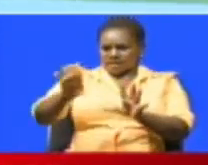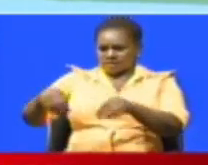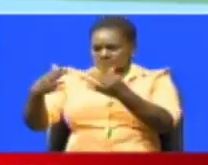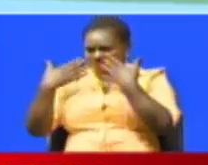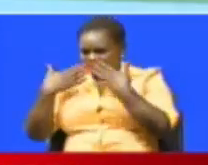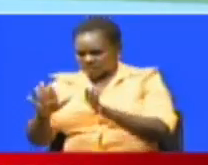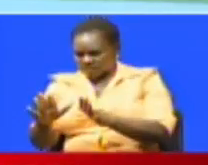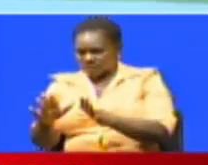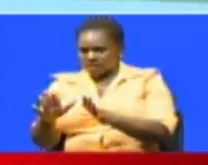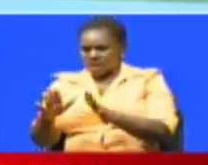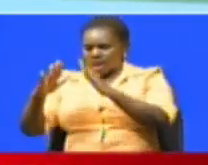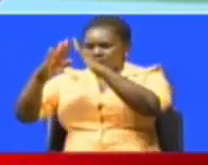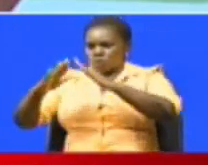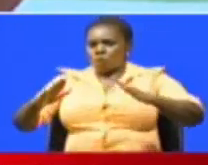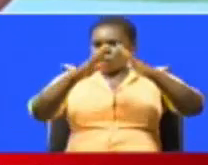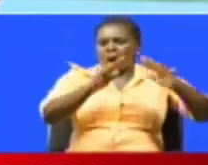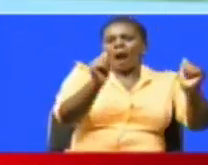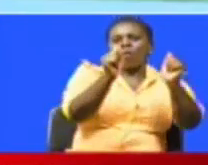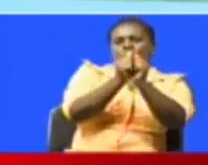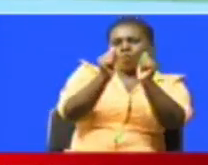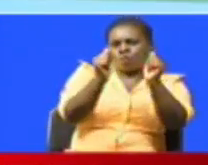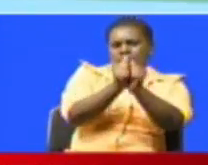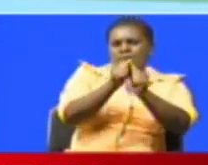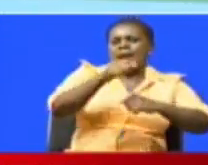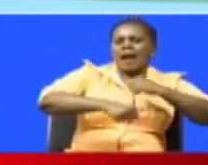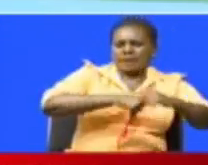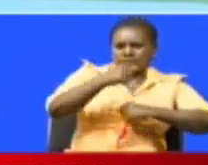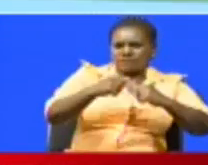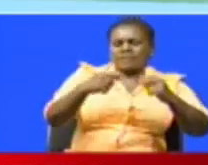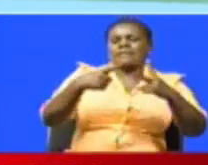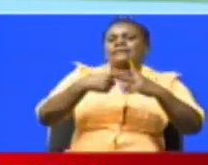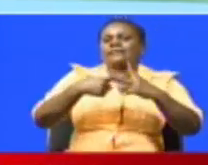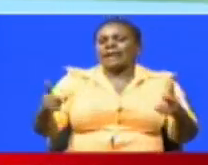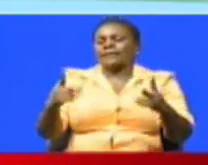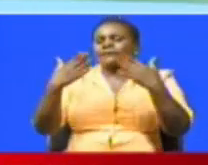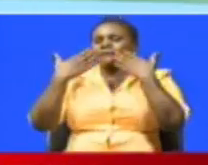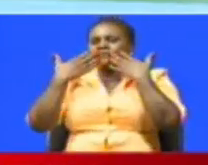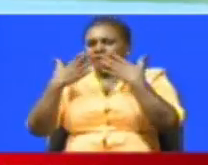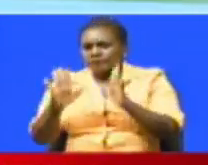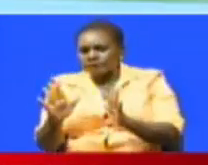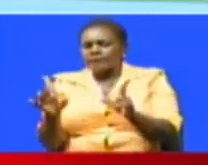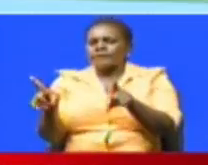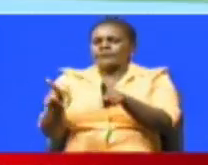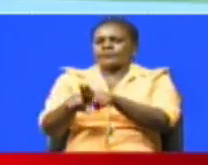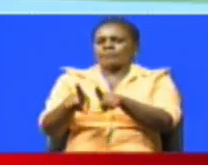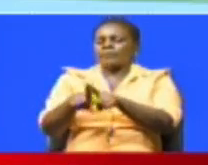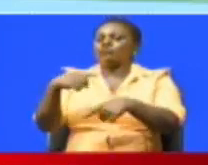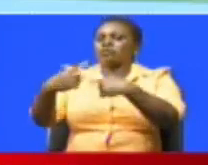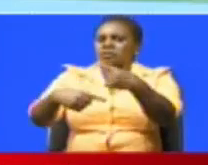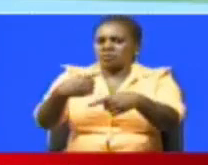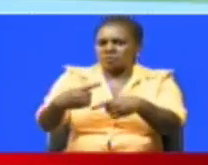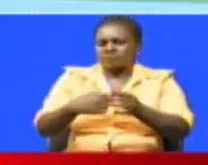As I said, the Nyumba Kumi activities have already taken effect and are